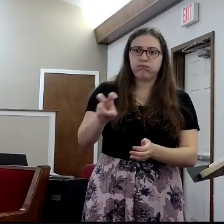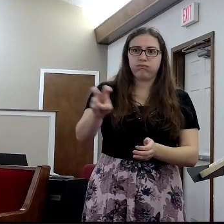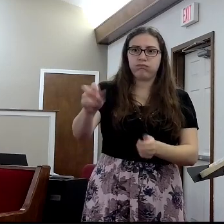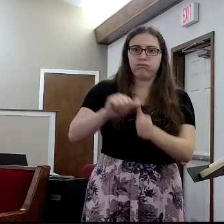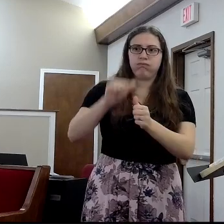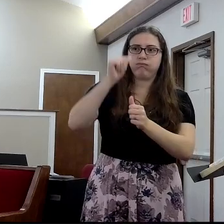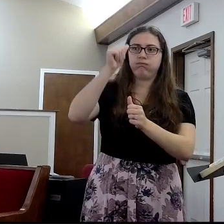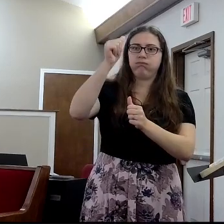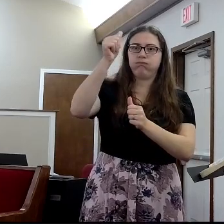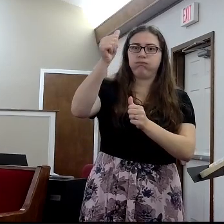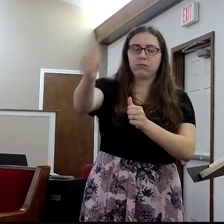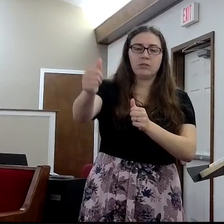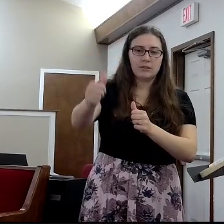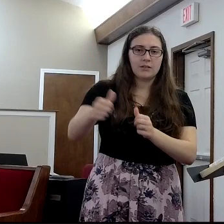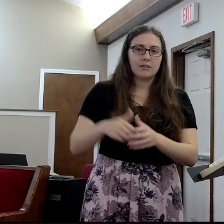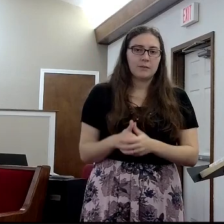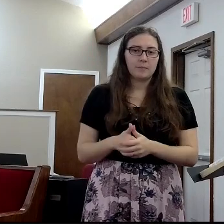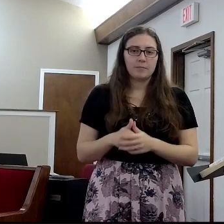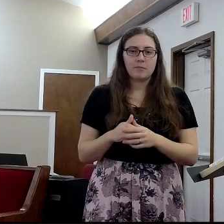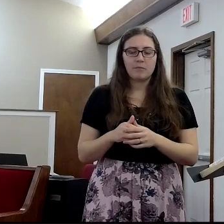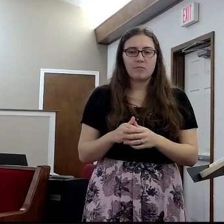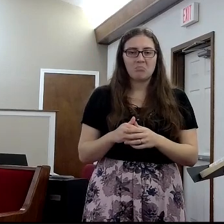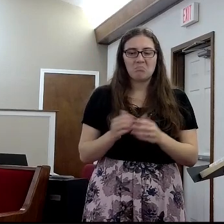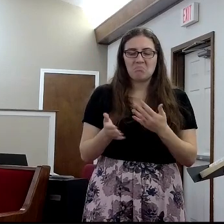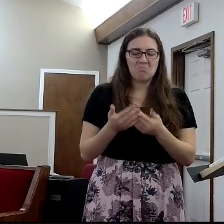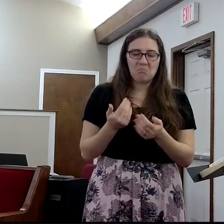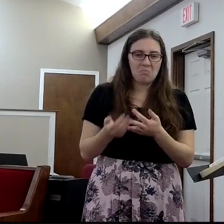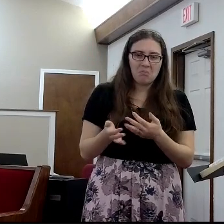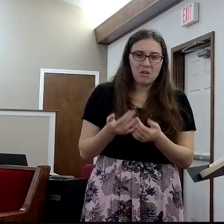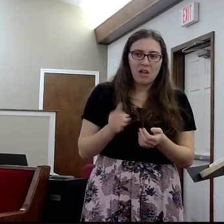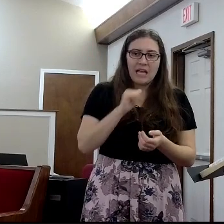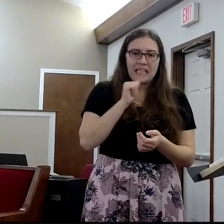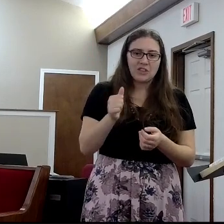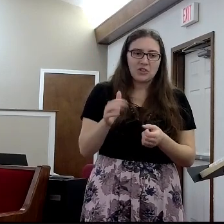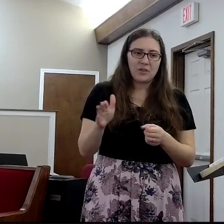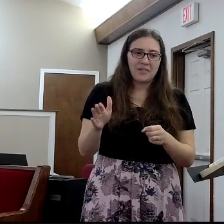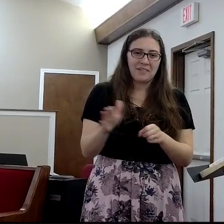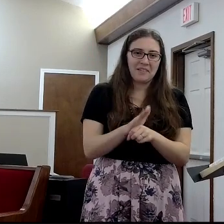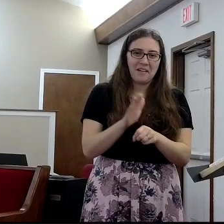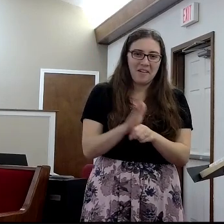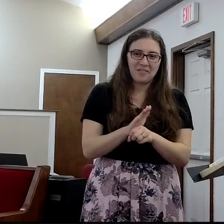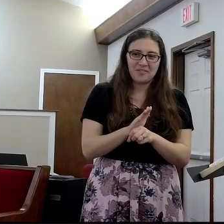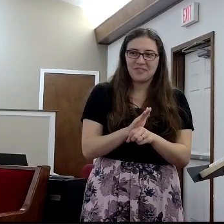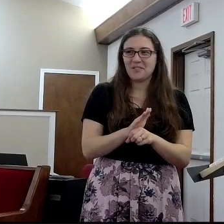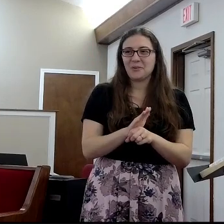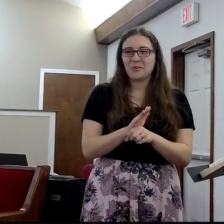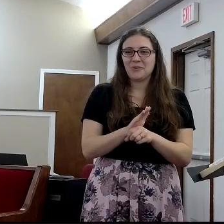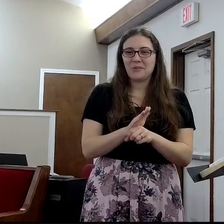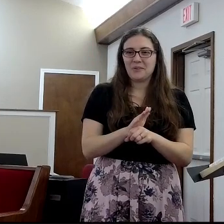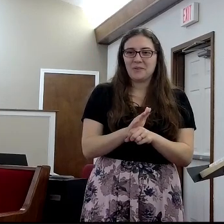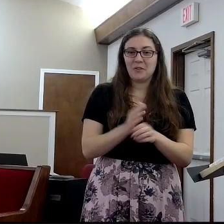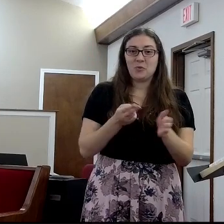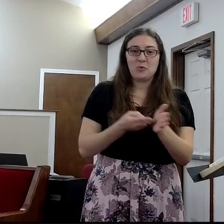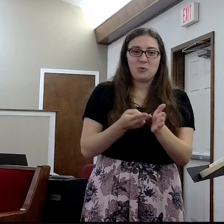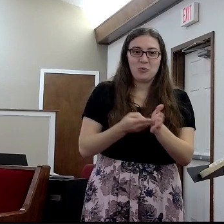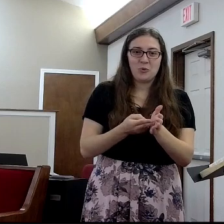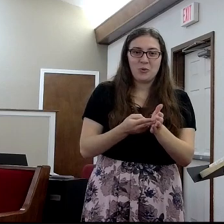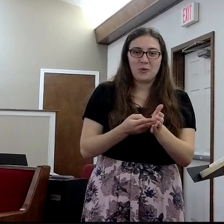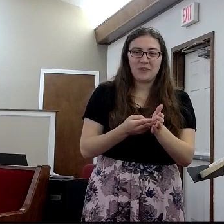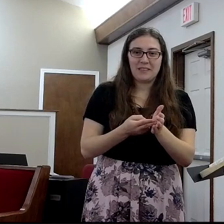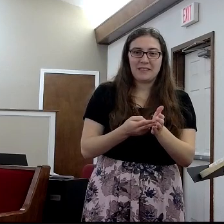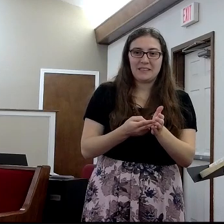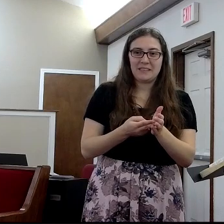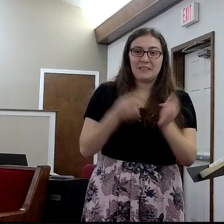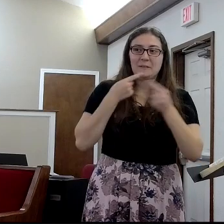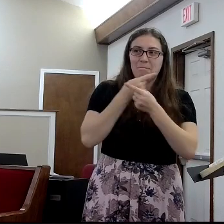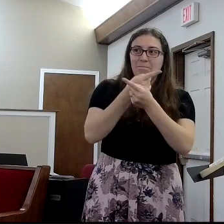taking for the long journey there. They had threw cargo over already. But either way, it was most likely not enough to